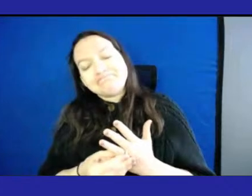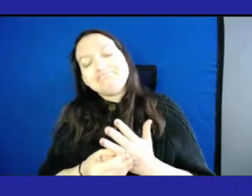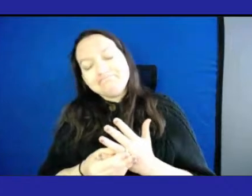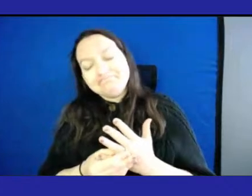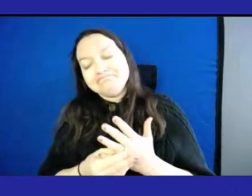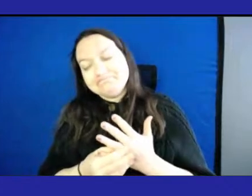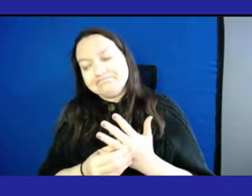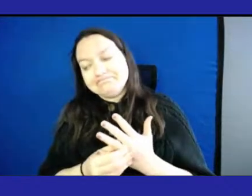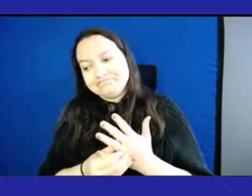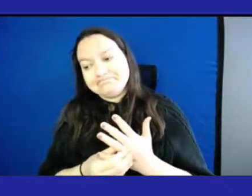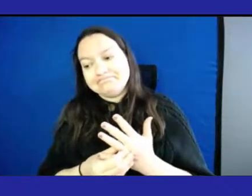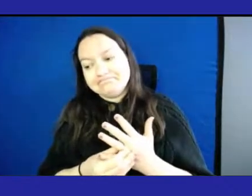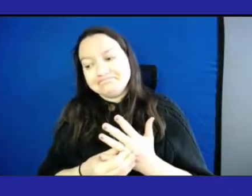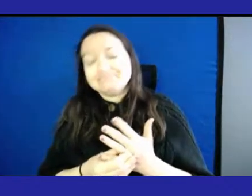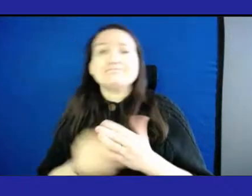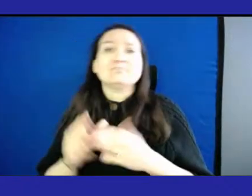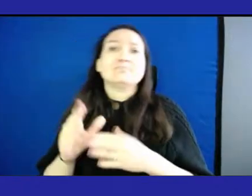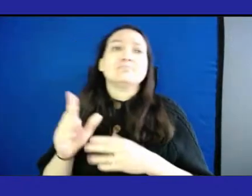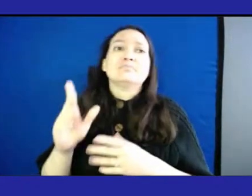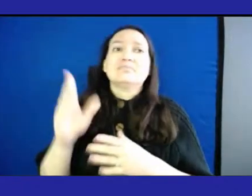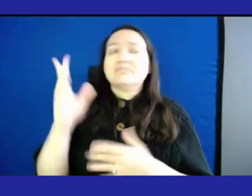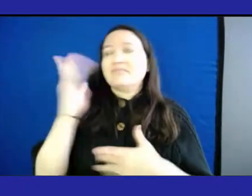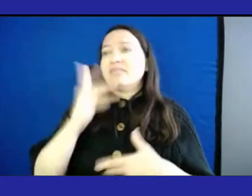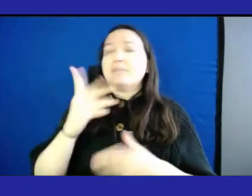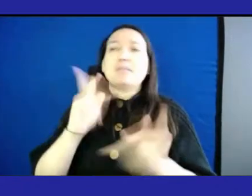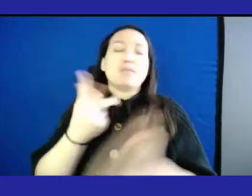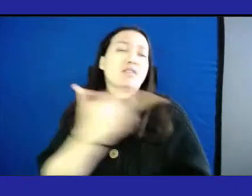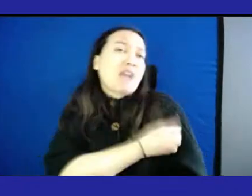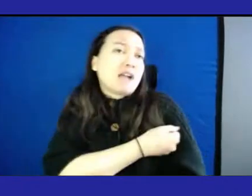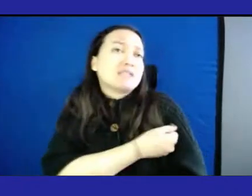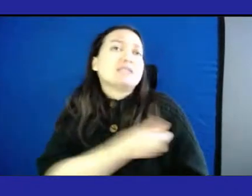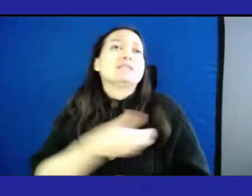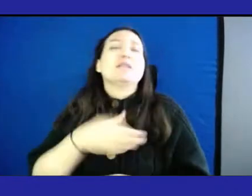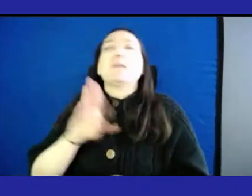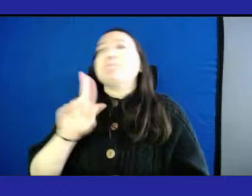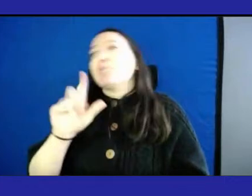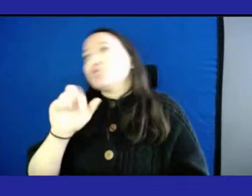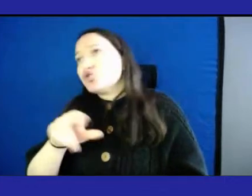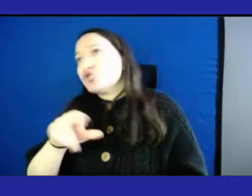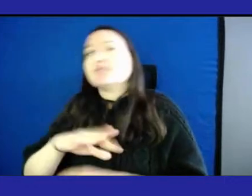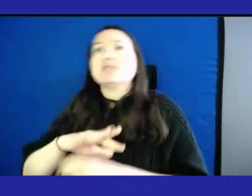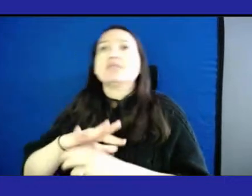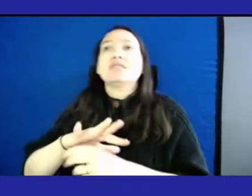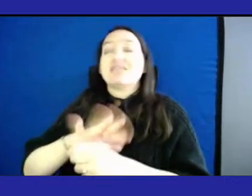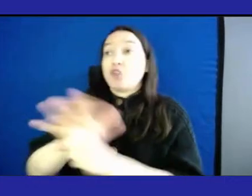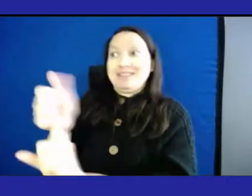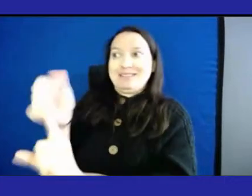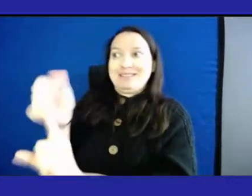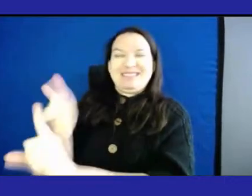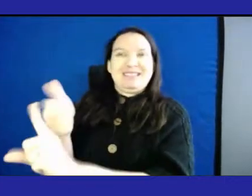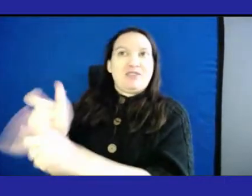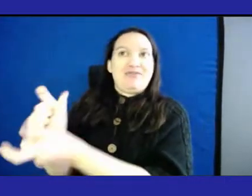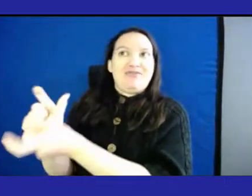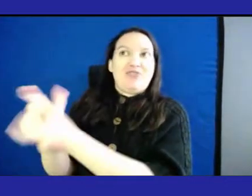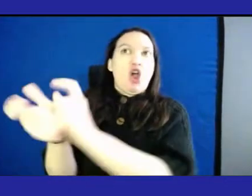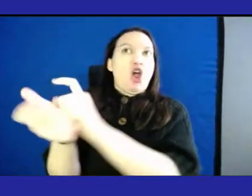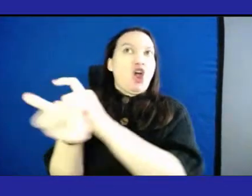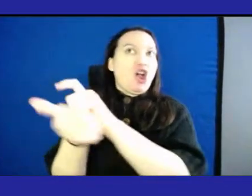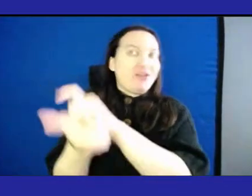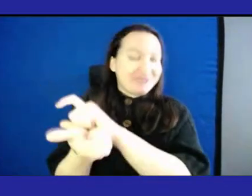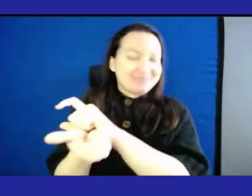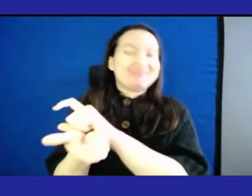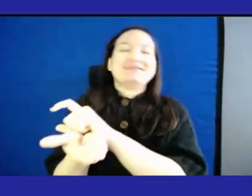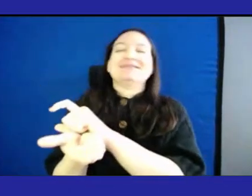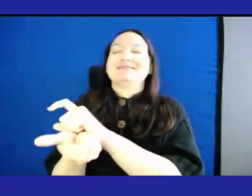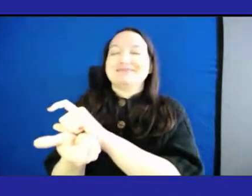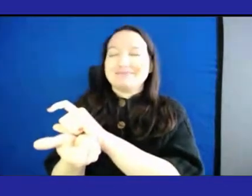gotten the disease, people have gotten vaccinated and boosted, and then the virus has evolved Yeah. to be